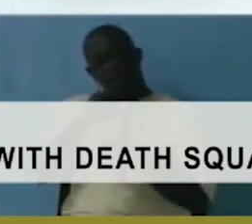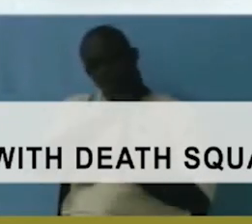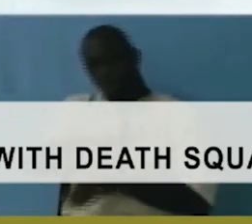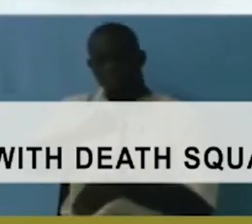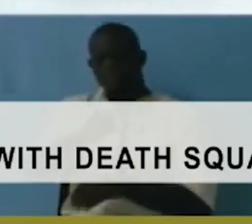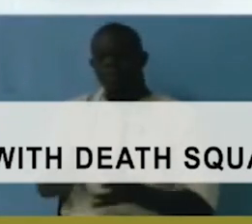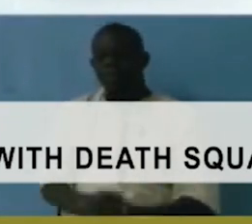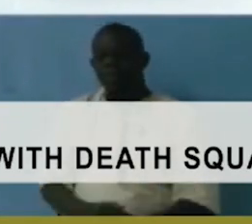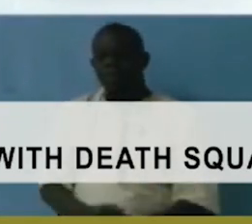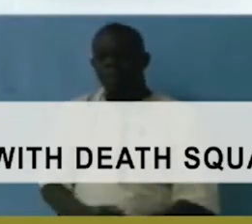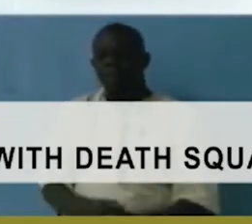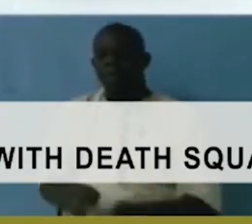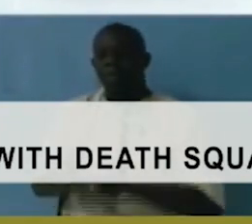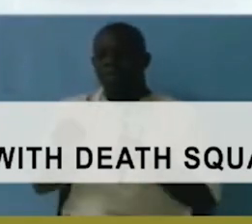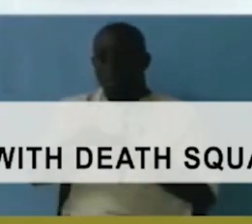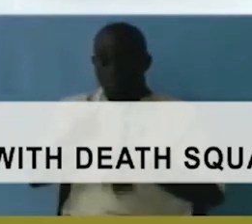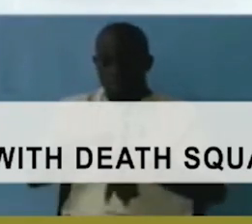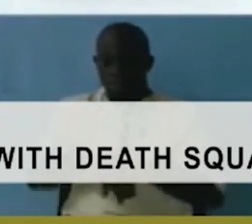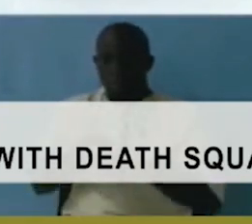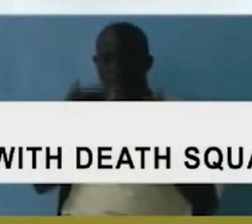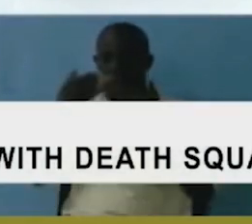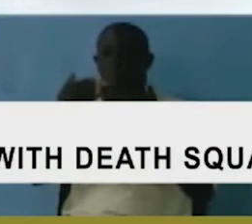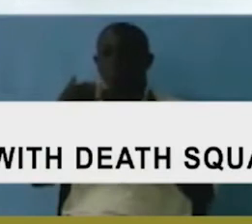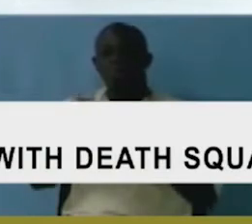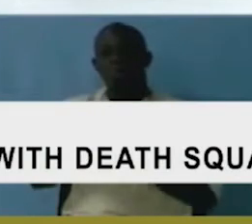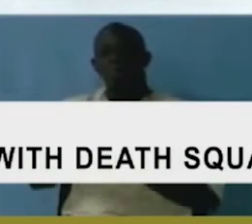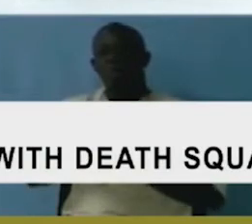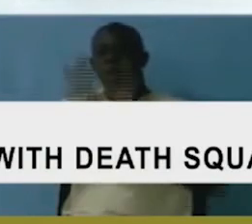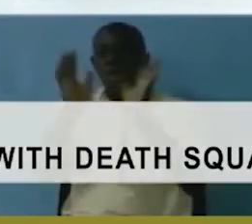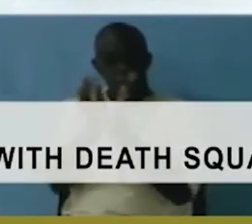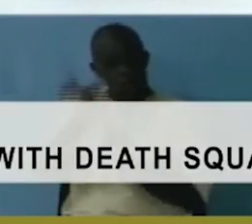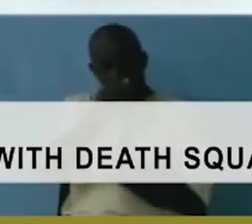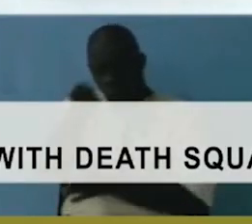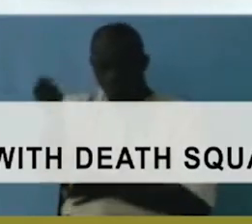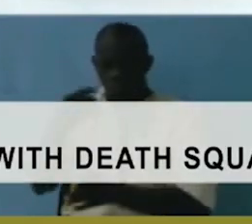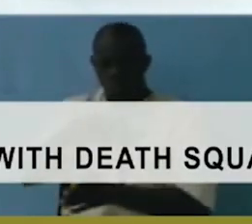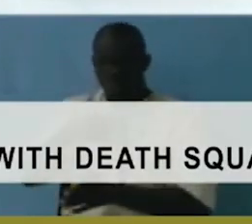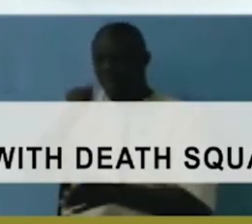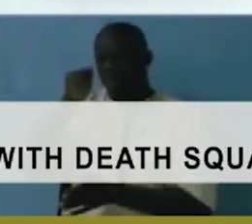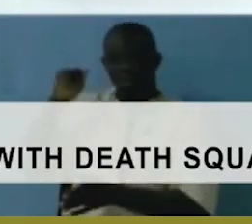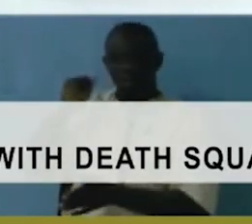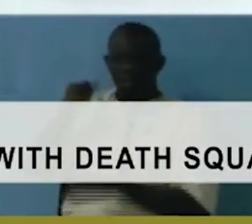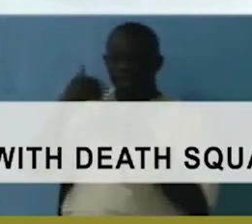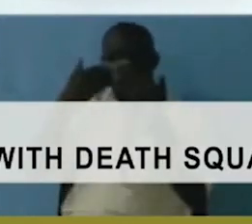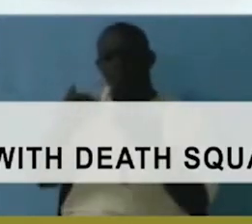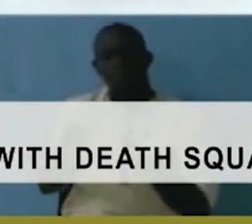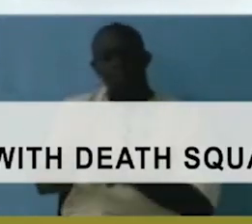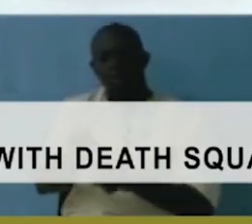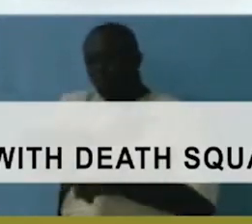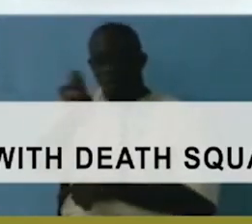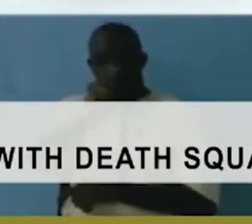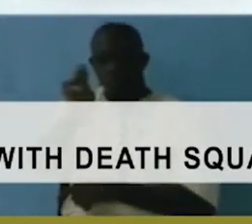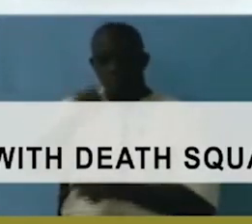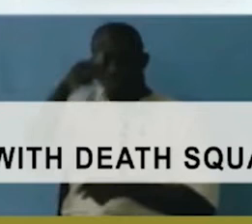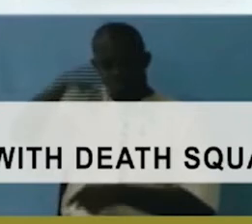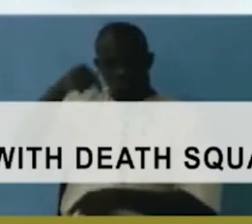in 2006. Dabo was to be responsible for distributing arms to soldiers and to take control of the Gambia's only airport.